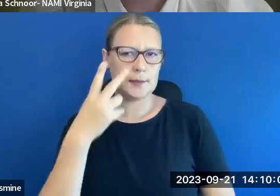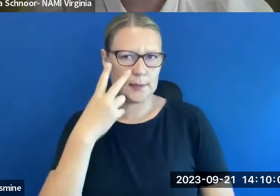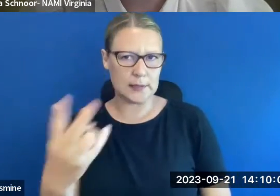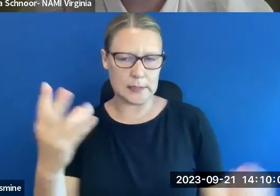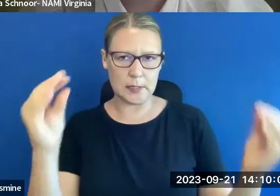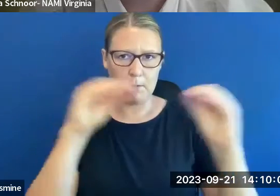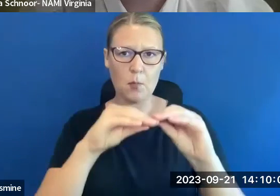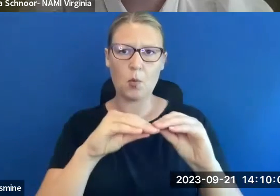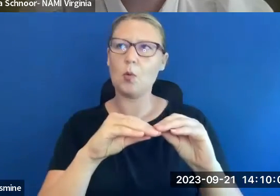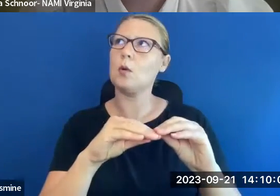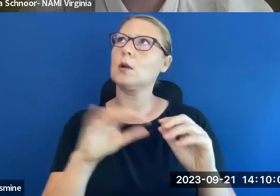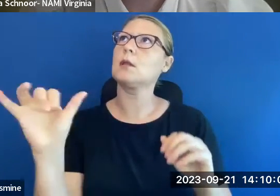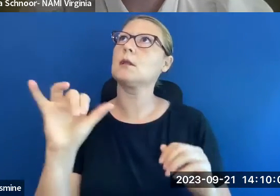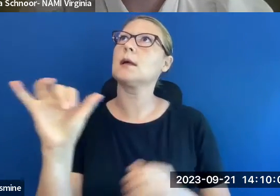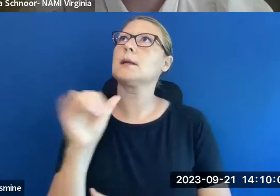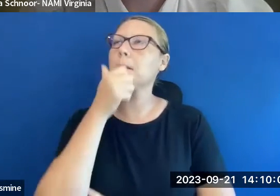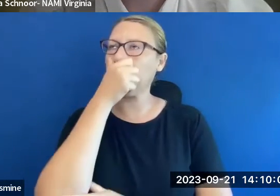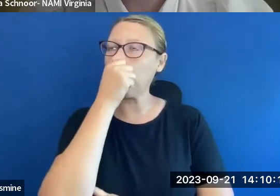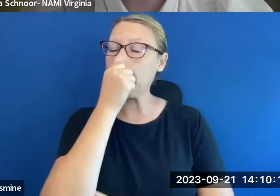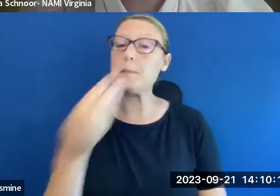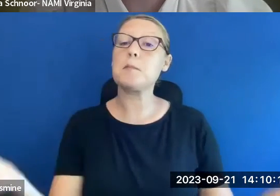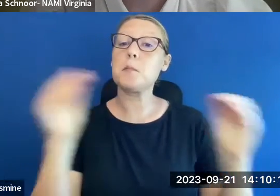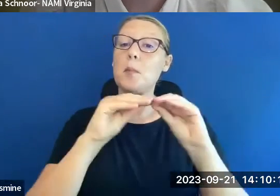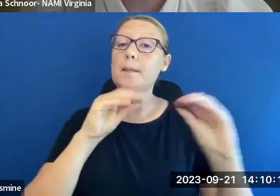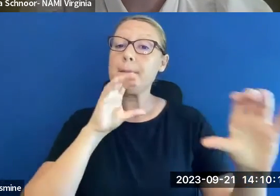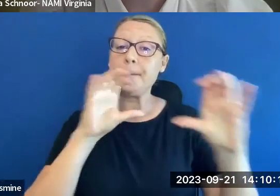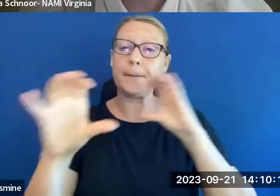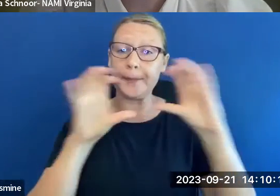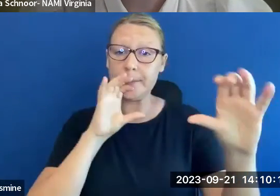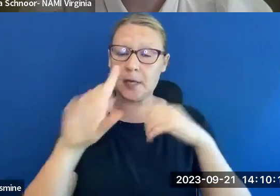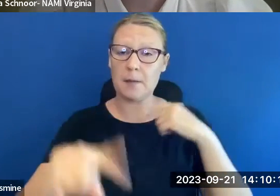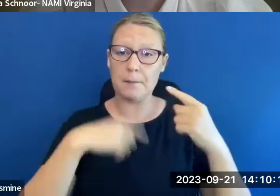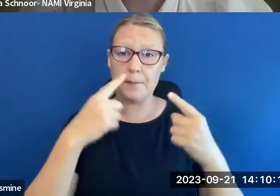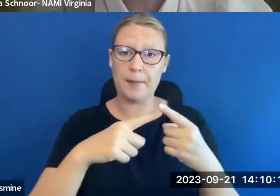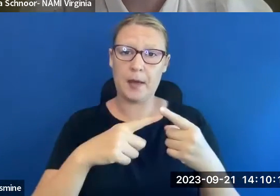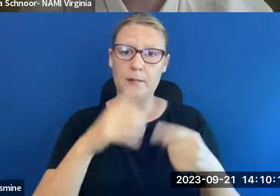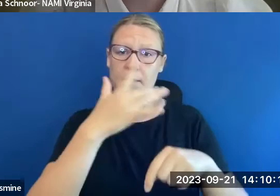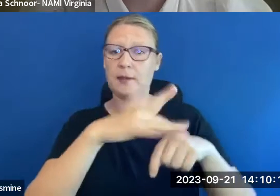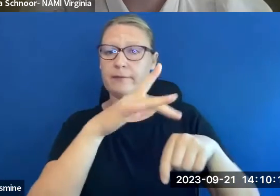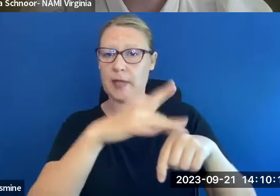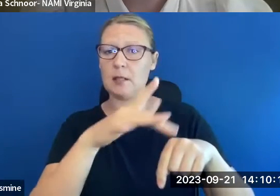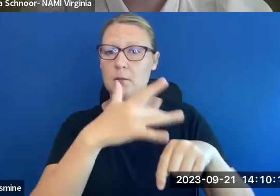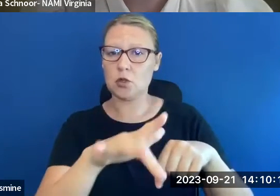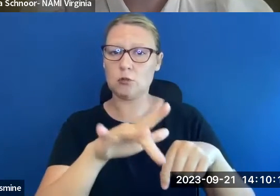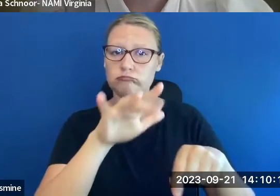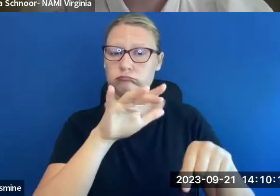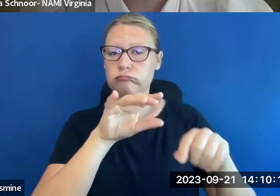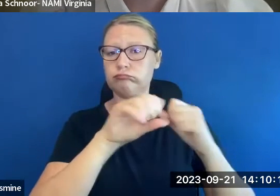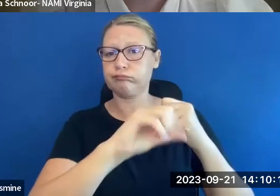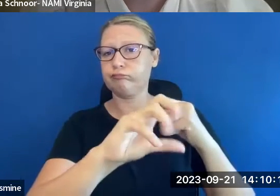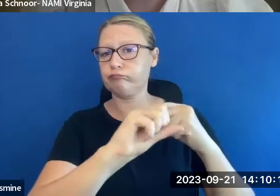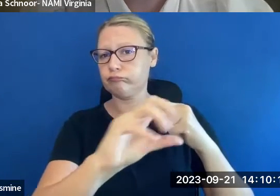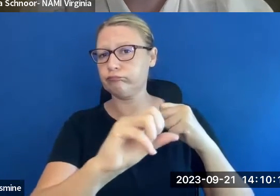is more communication about its availability and